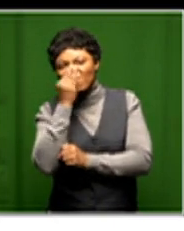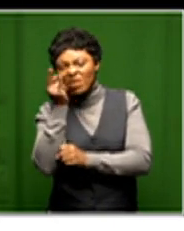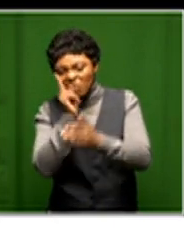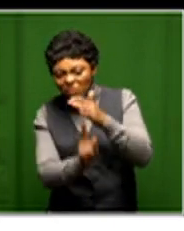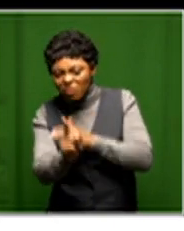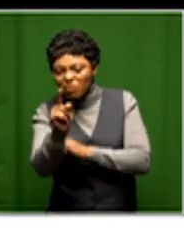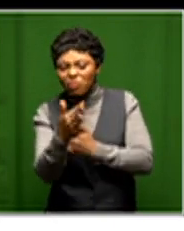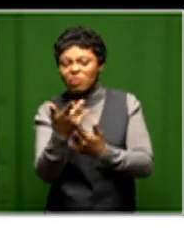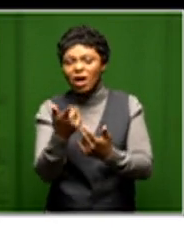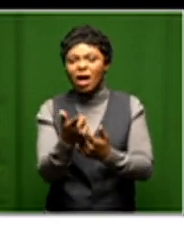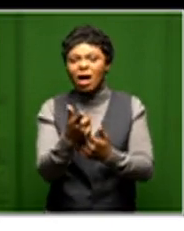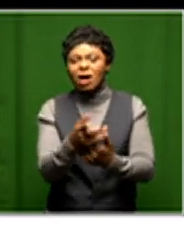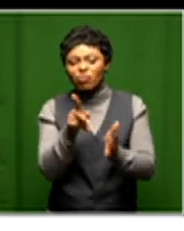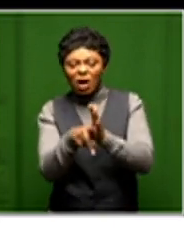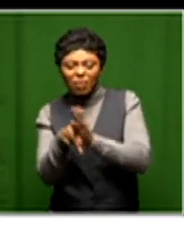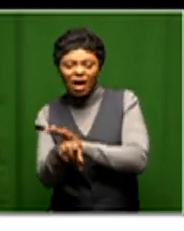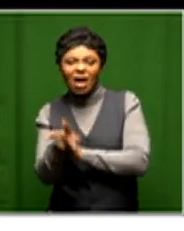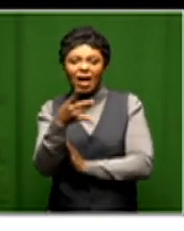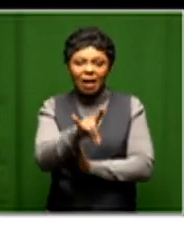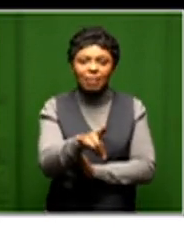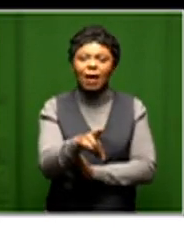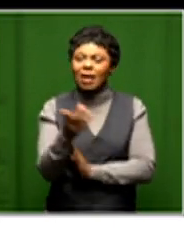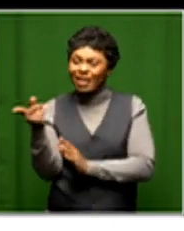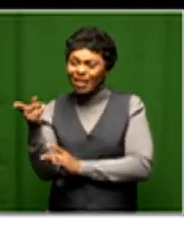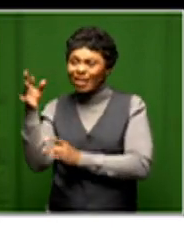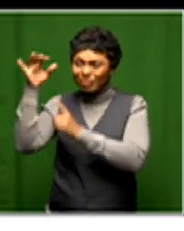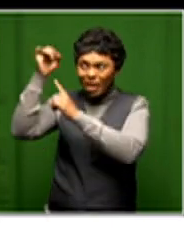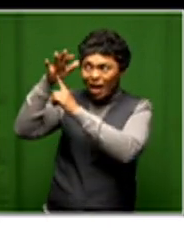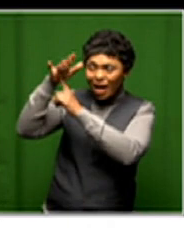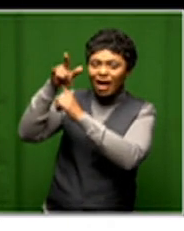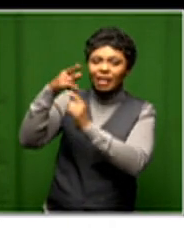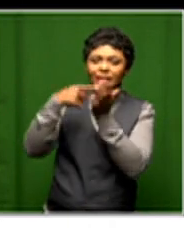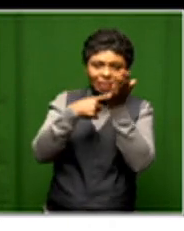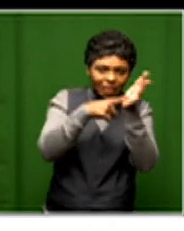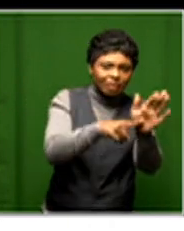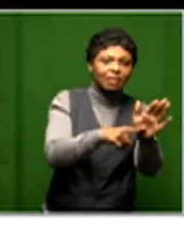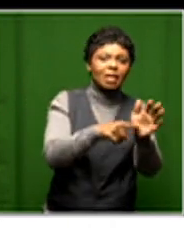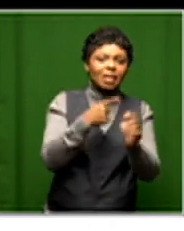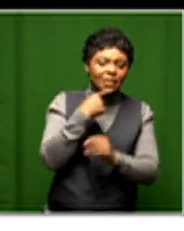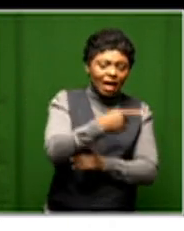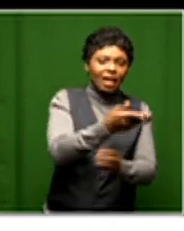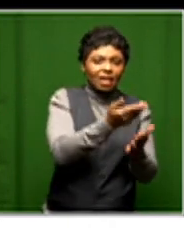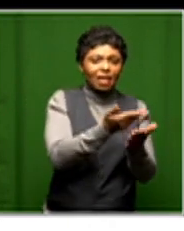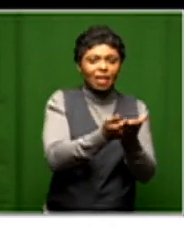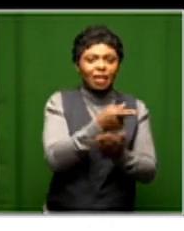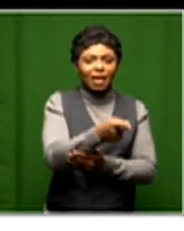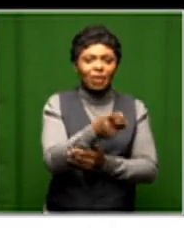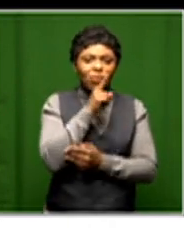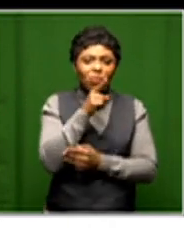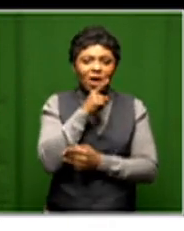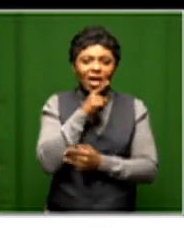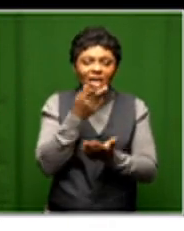against illegal hunting, and as well as checking the environment, because we are using drones there. We are using